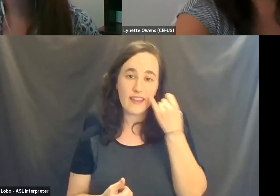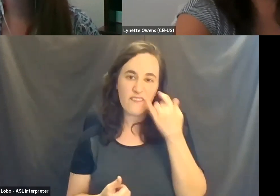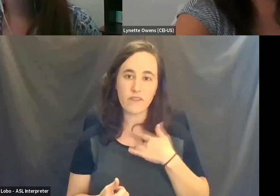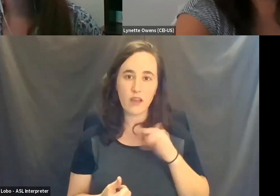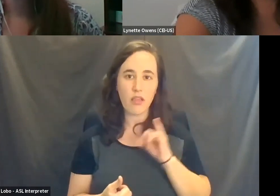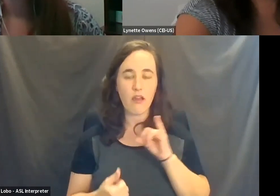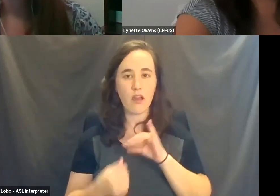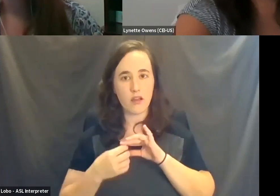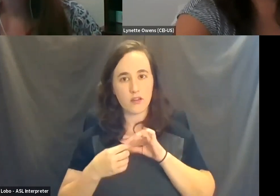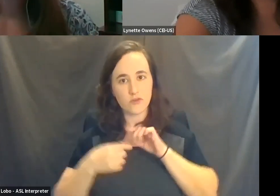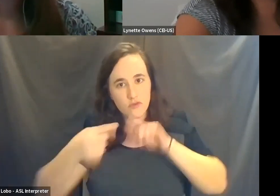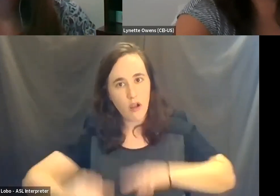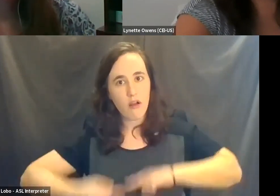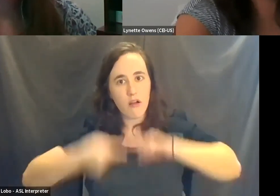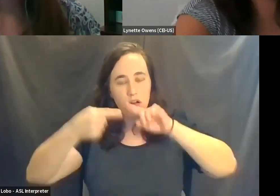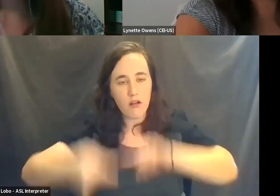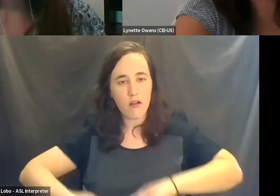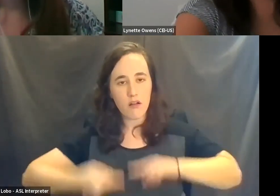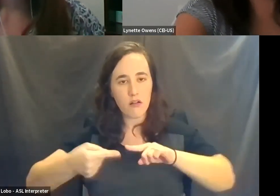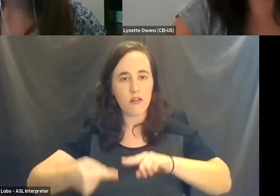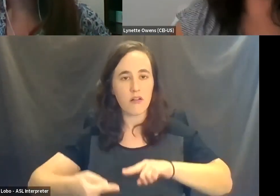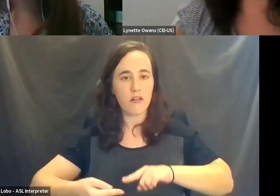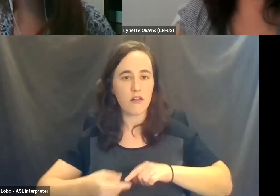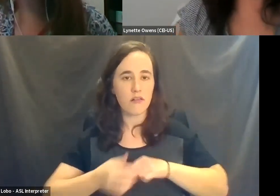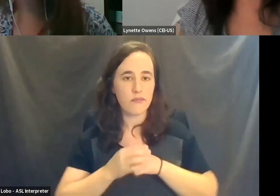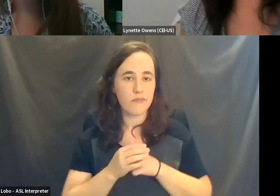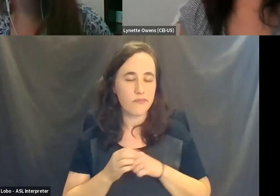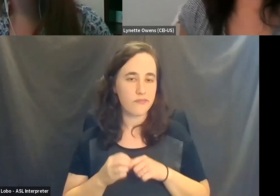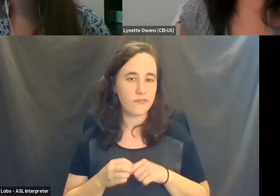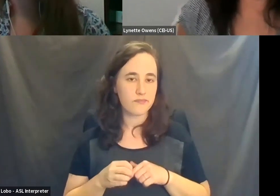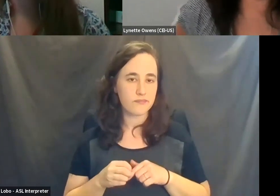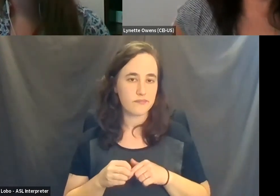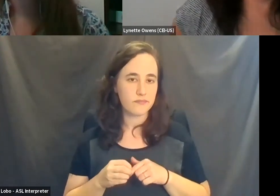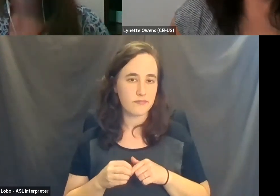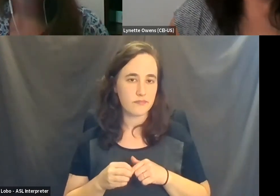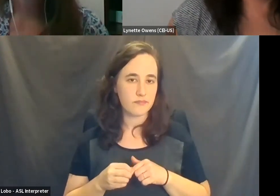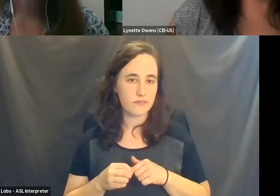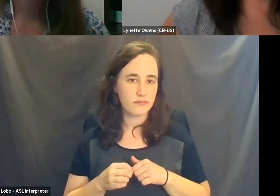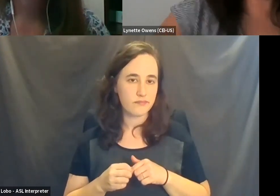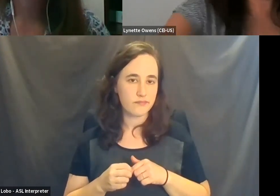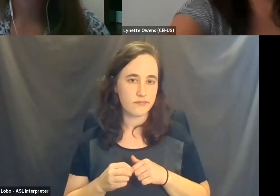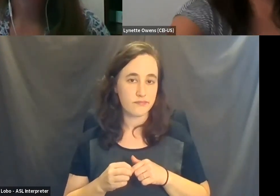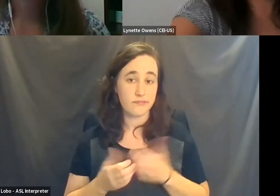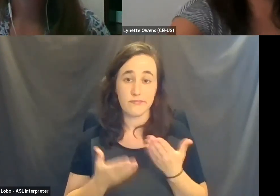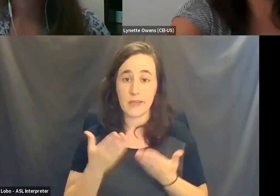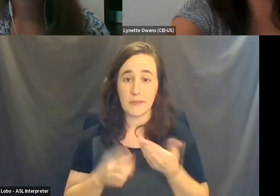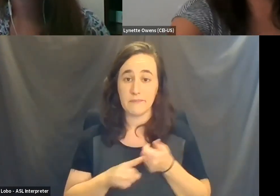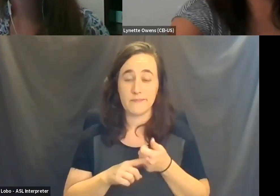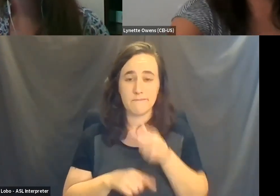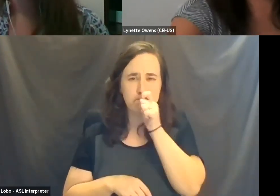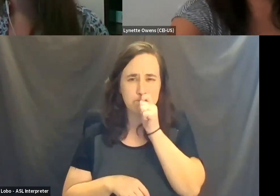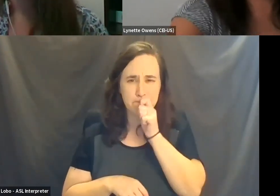classrooms because, you know, for whatever reason, like sitting in a chair is really